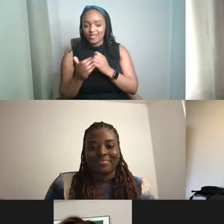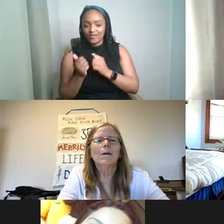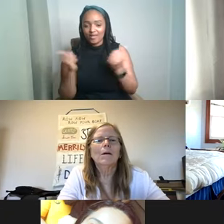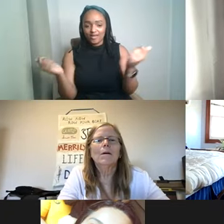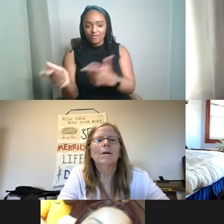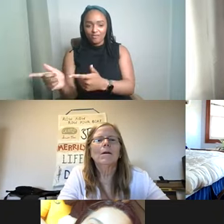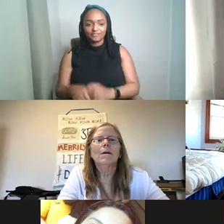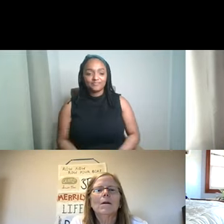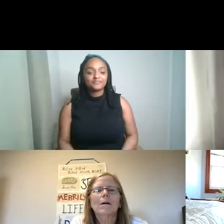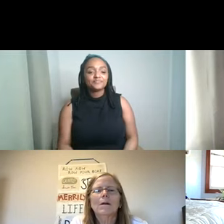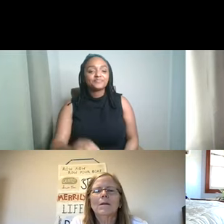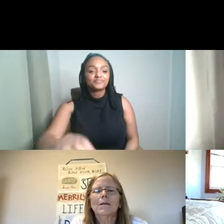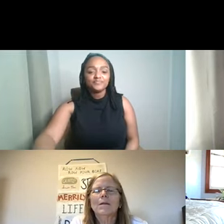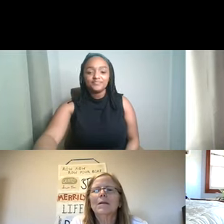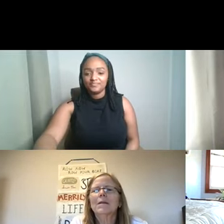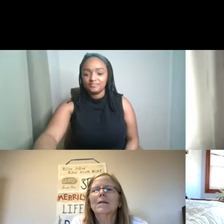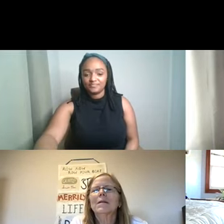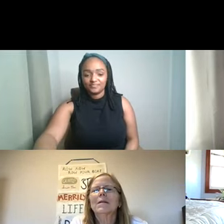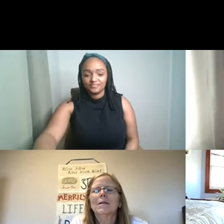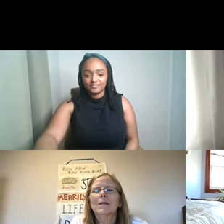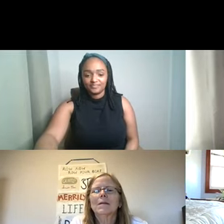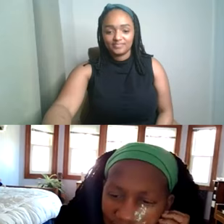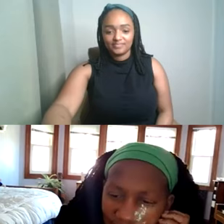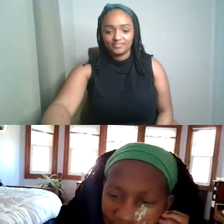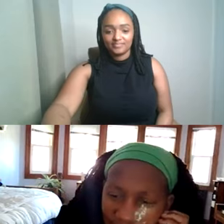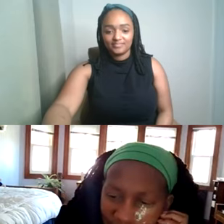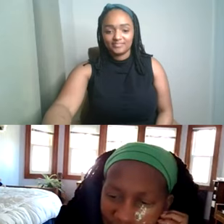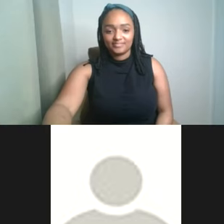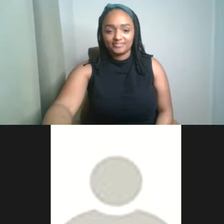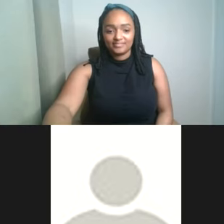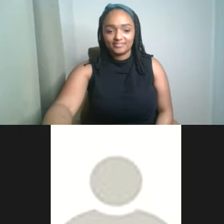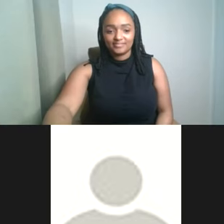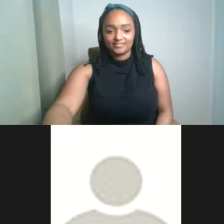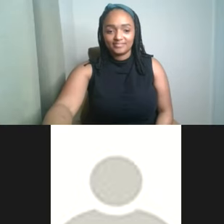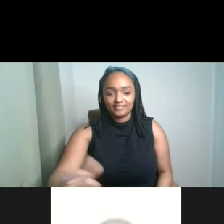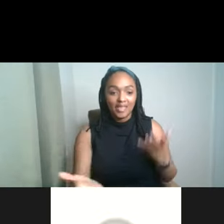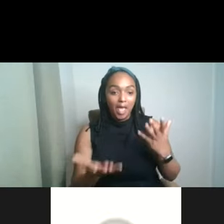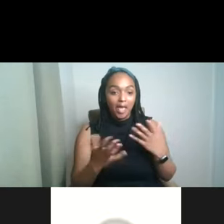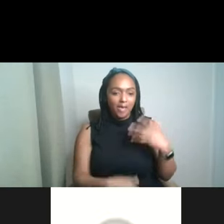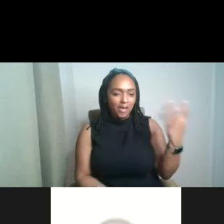We should go out for pizza.